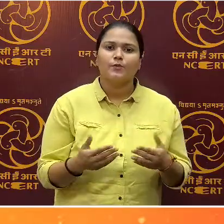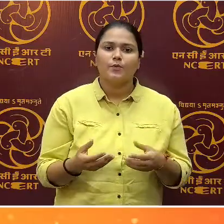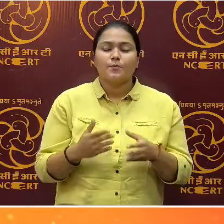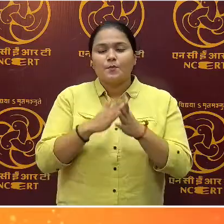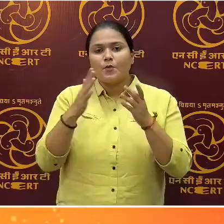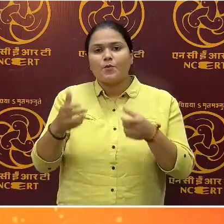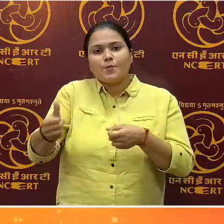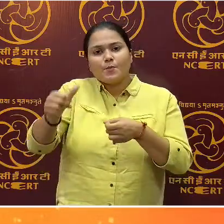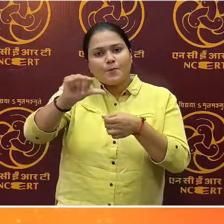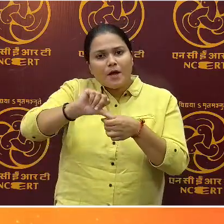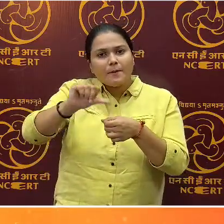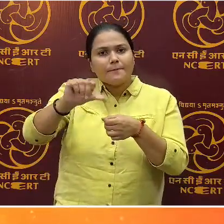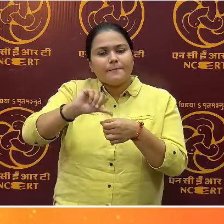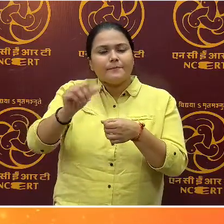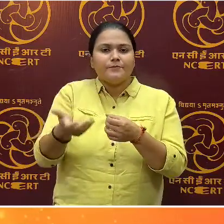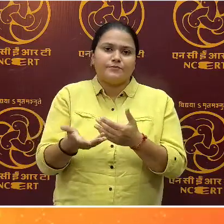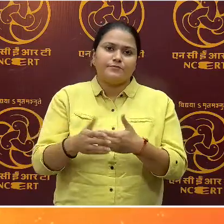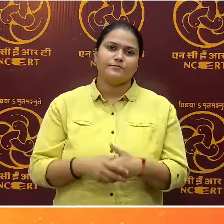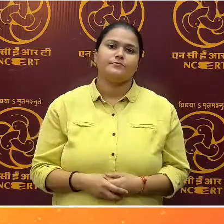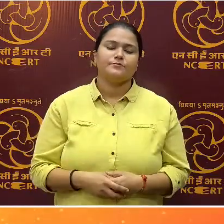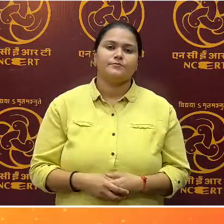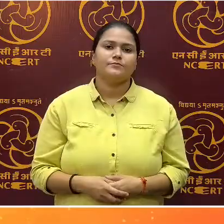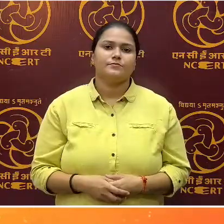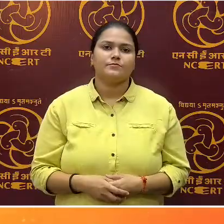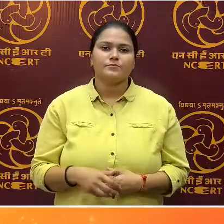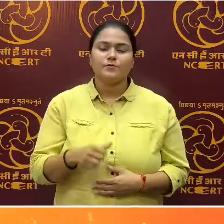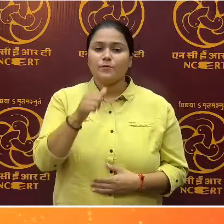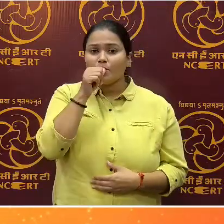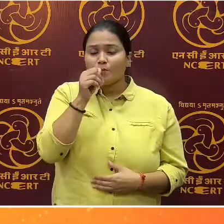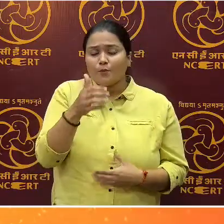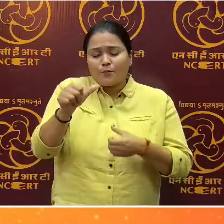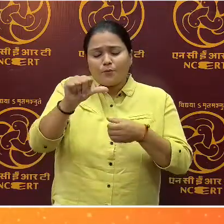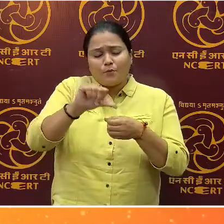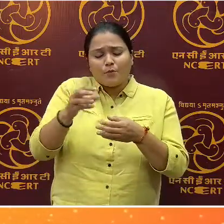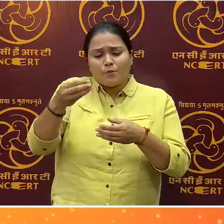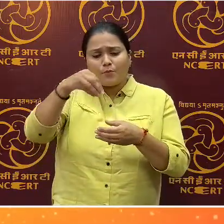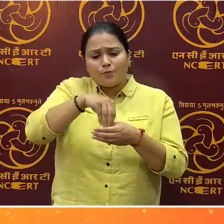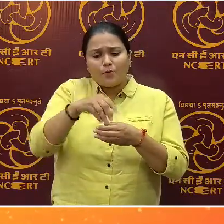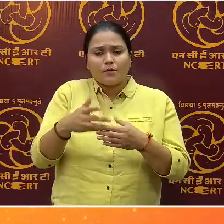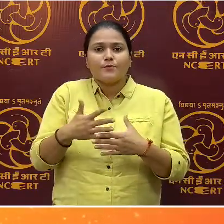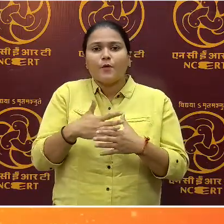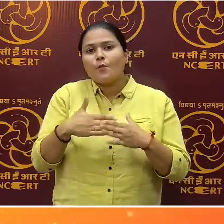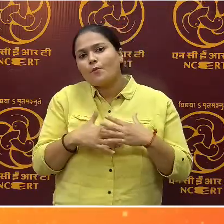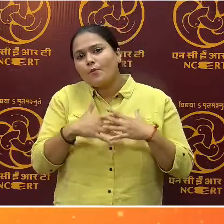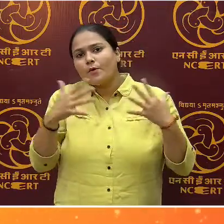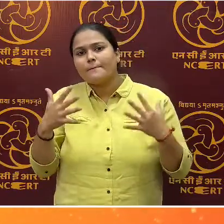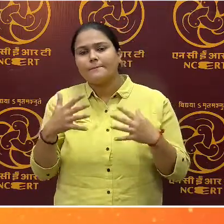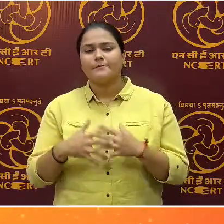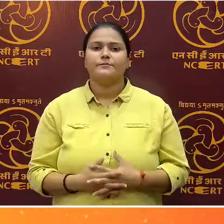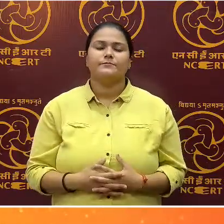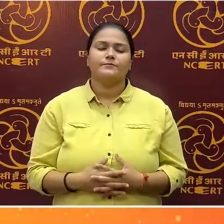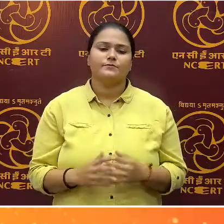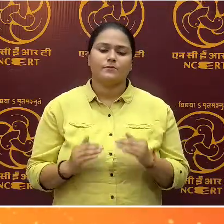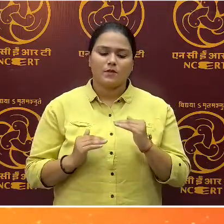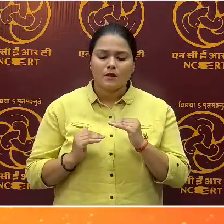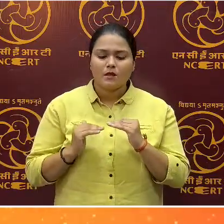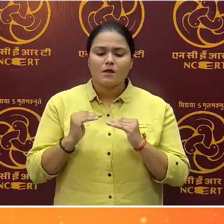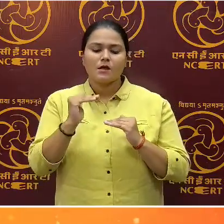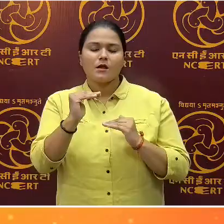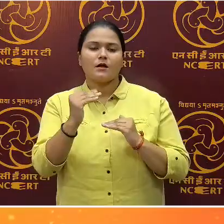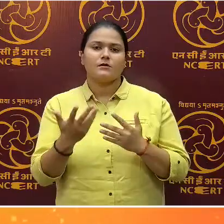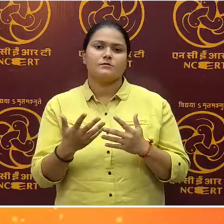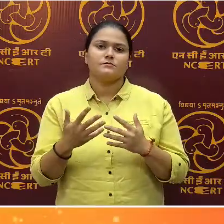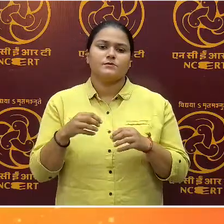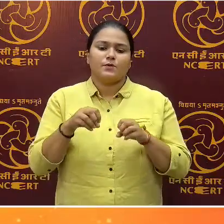water, what exactly we have done? We have increased the amount of solvent. So the particles will